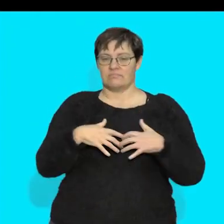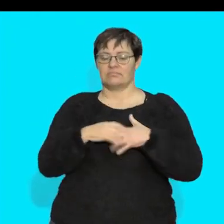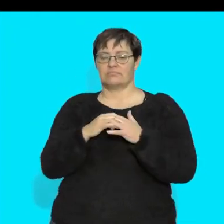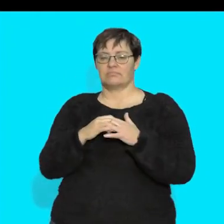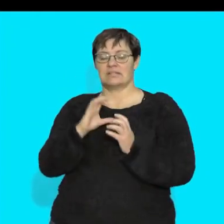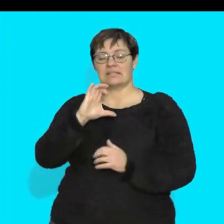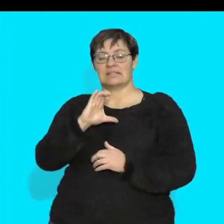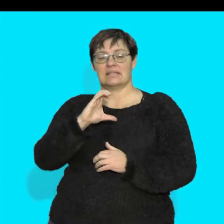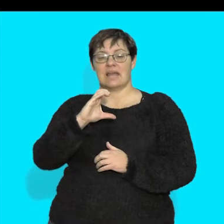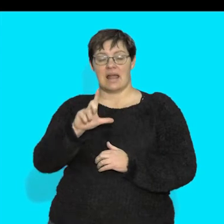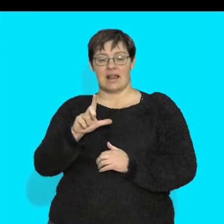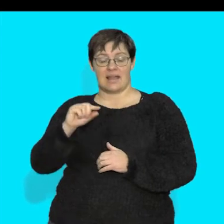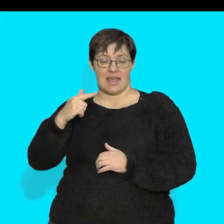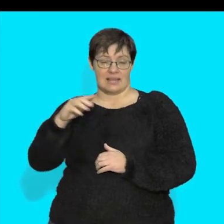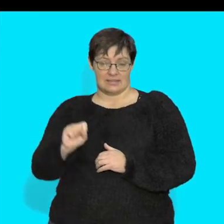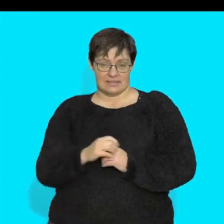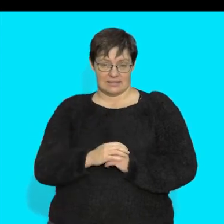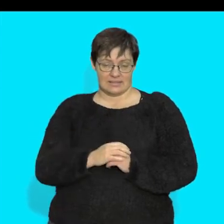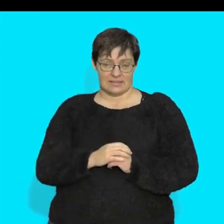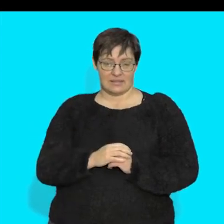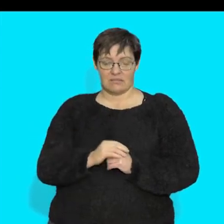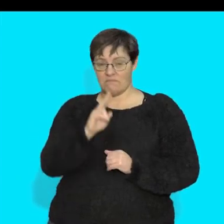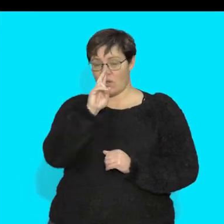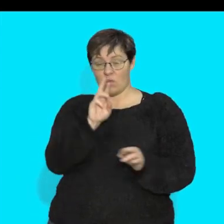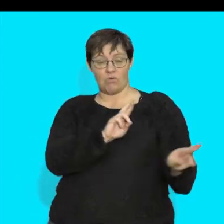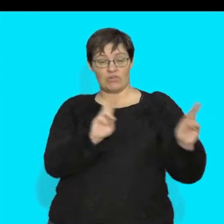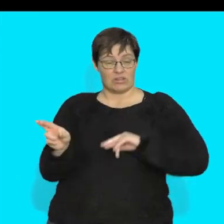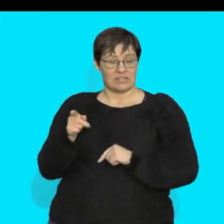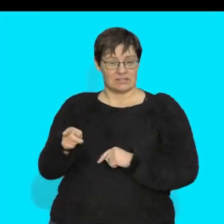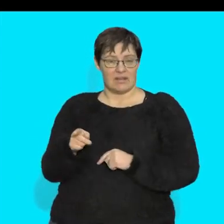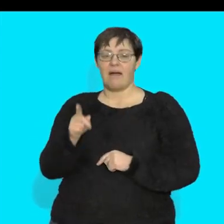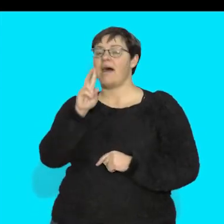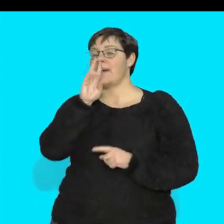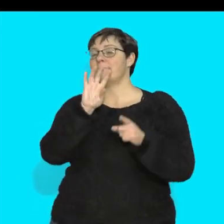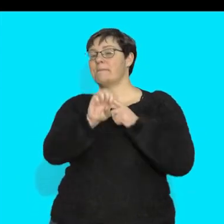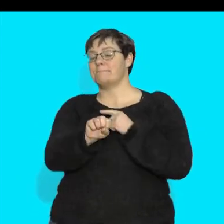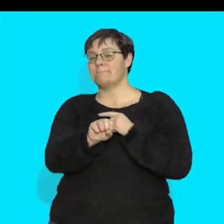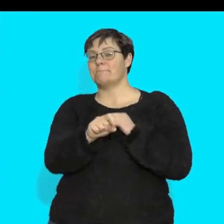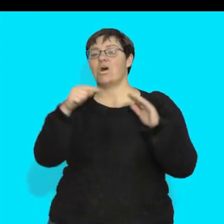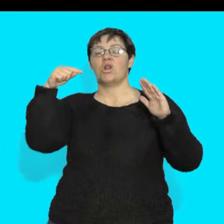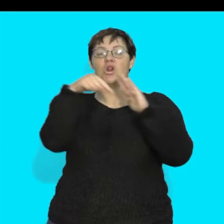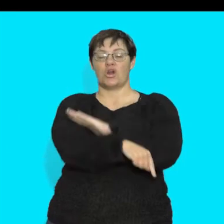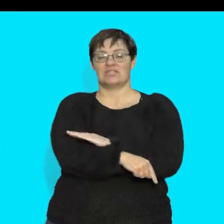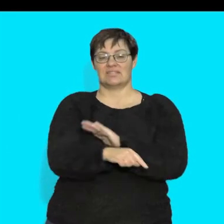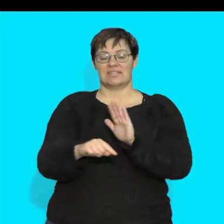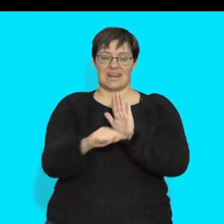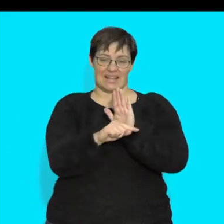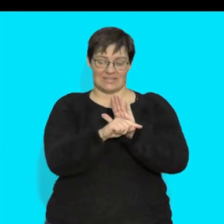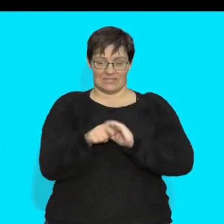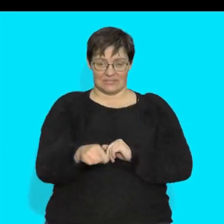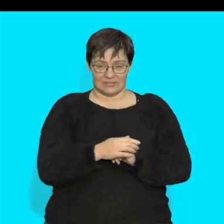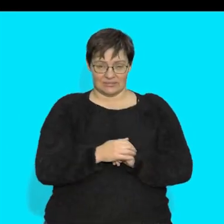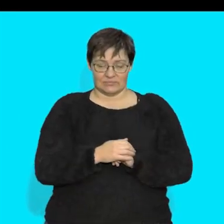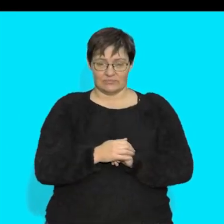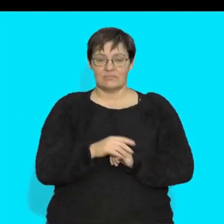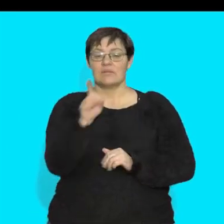going to form the chlorine gas. And if we look at that reaction, you'll see there's a loss of electrons.